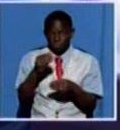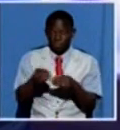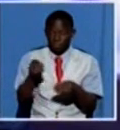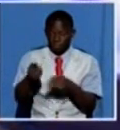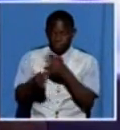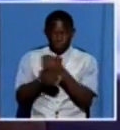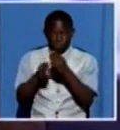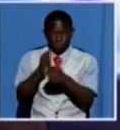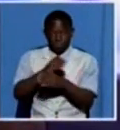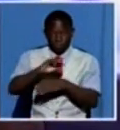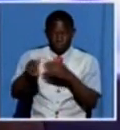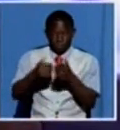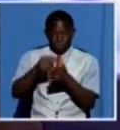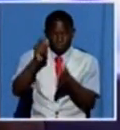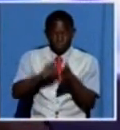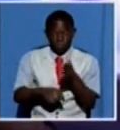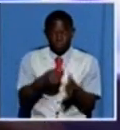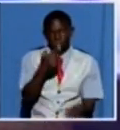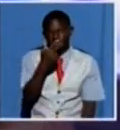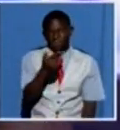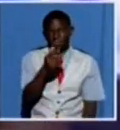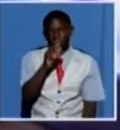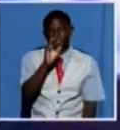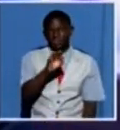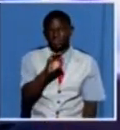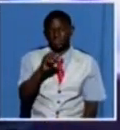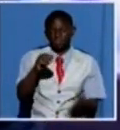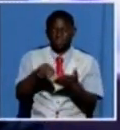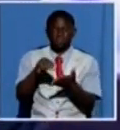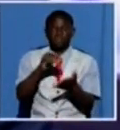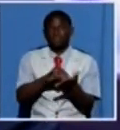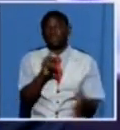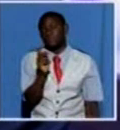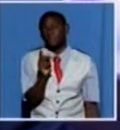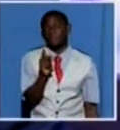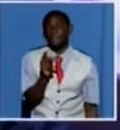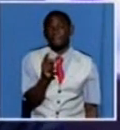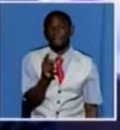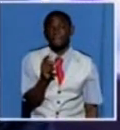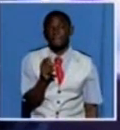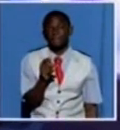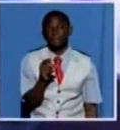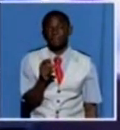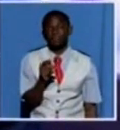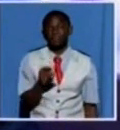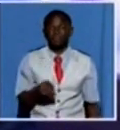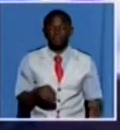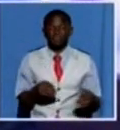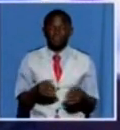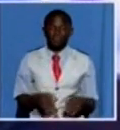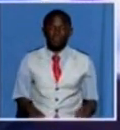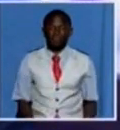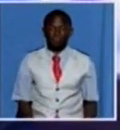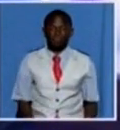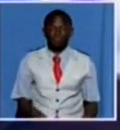kwacha. And at the time, okay. Yes, at a time. And a lot of people have said, no, you can build a toll plaza